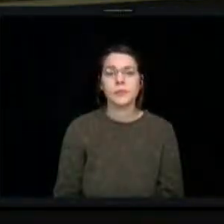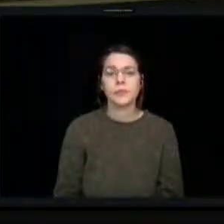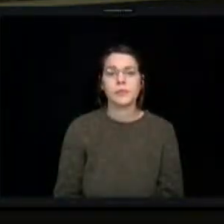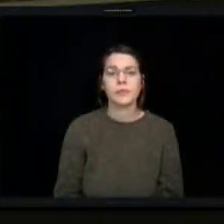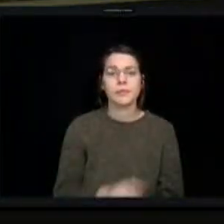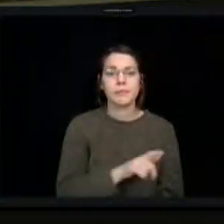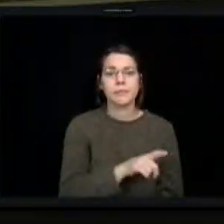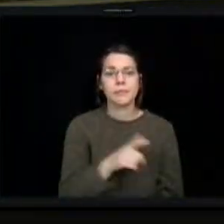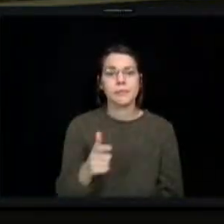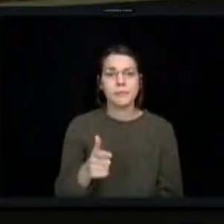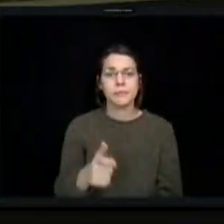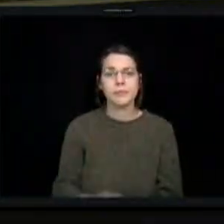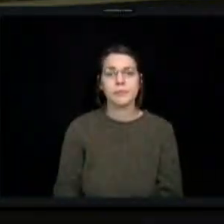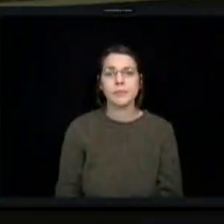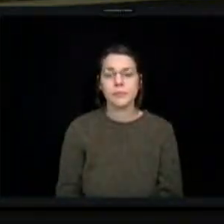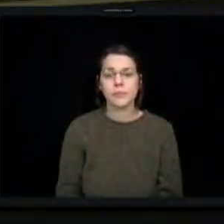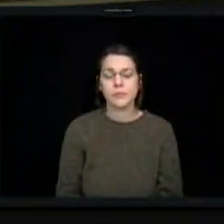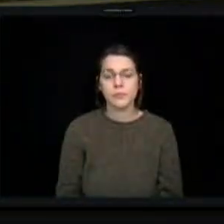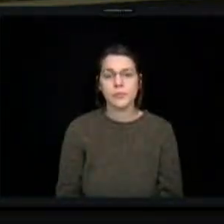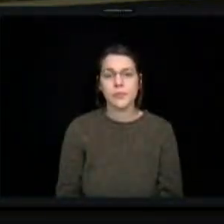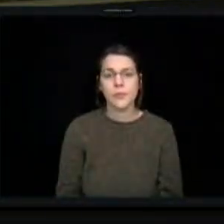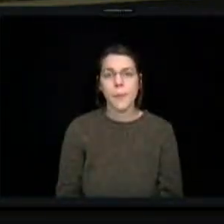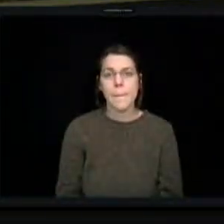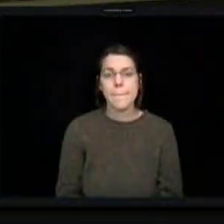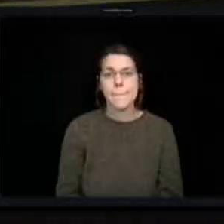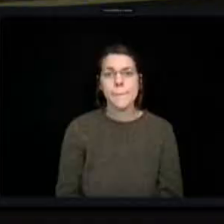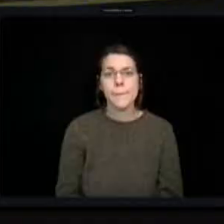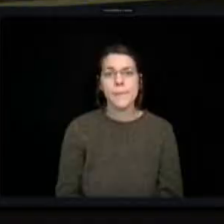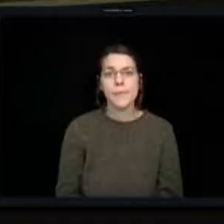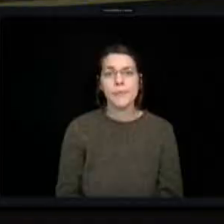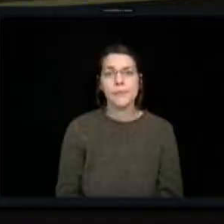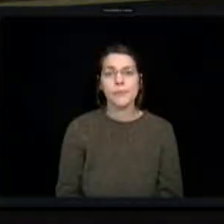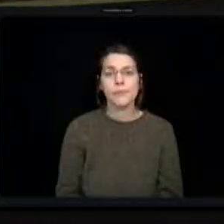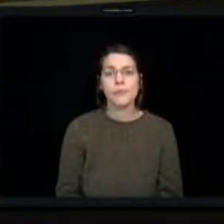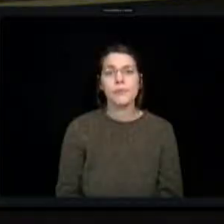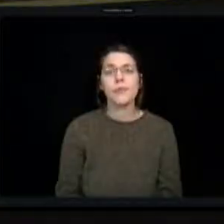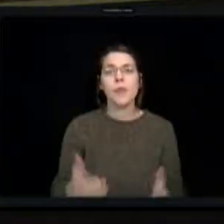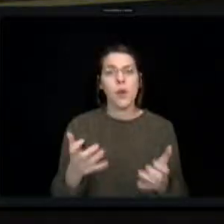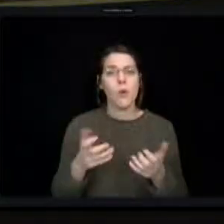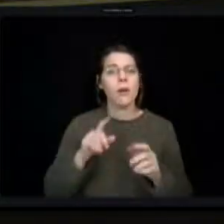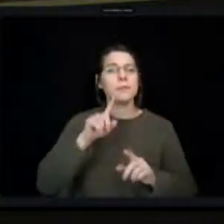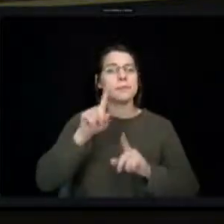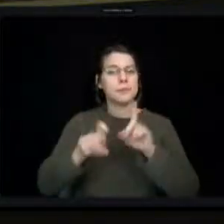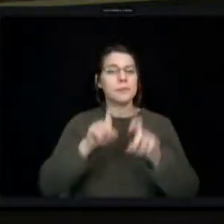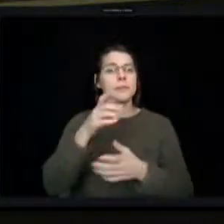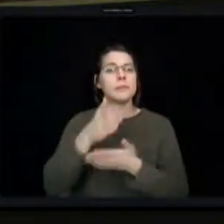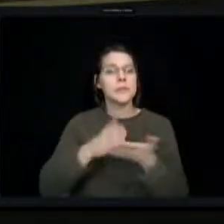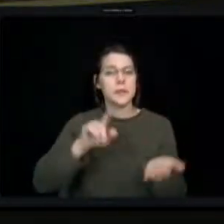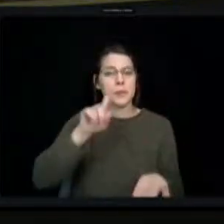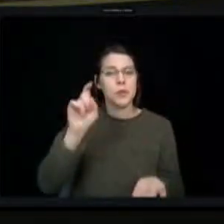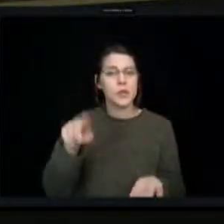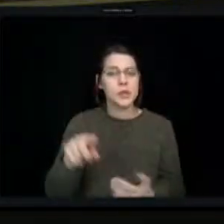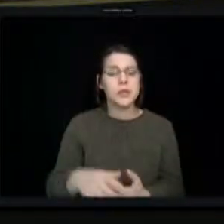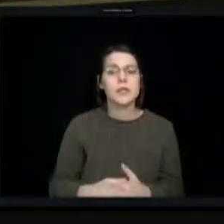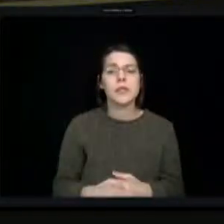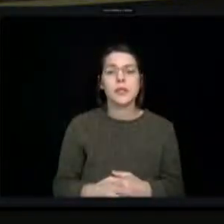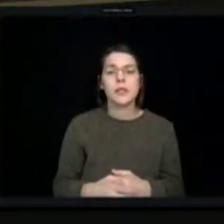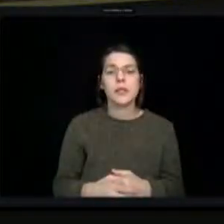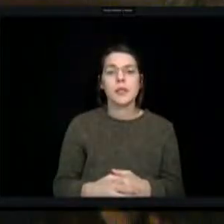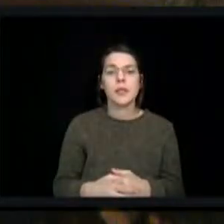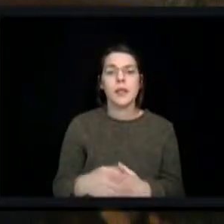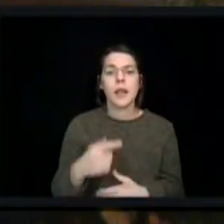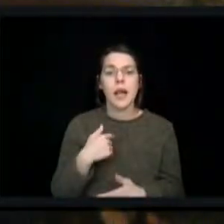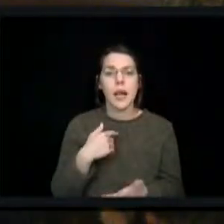Chair. Thanks for being here. I did want to ask some questions. Sure. So I'm counting